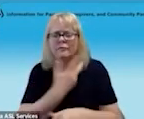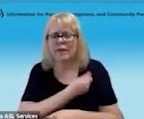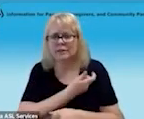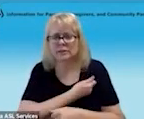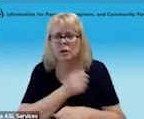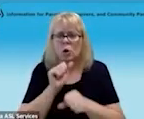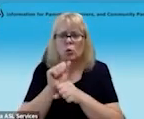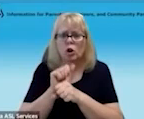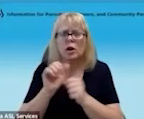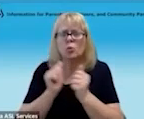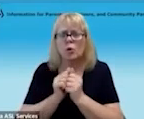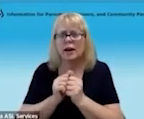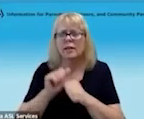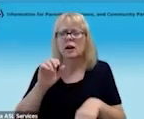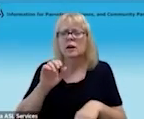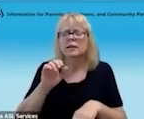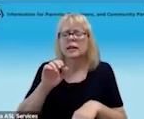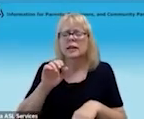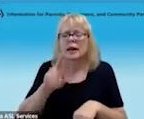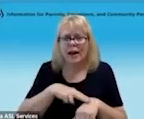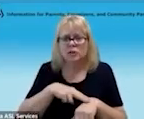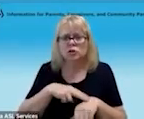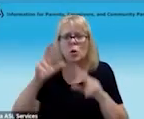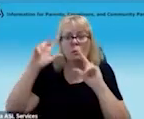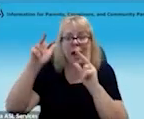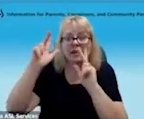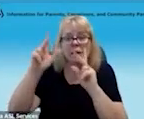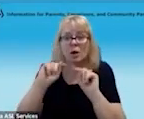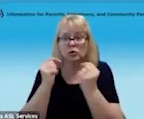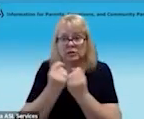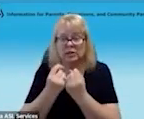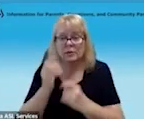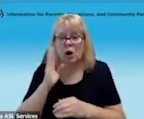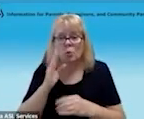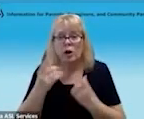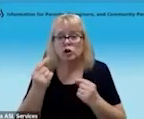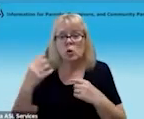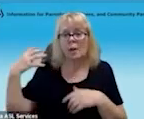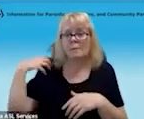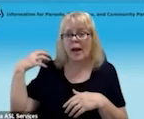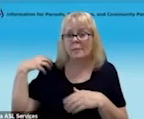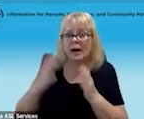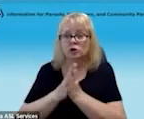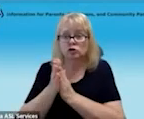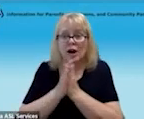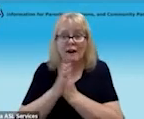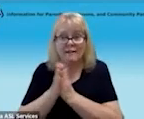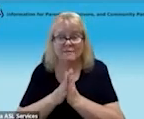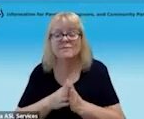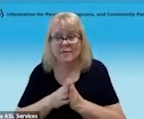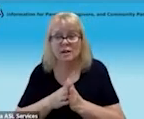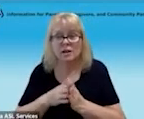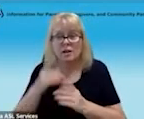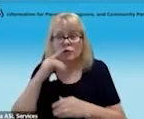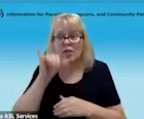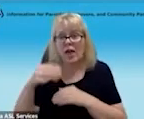our schools, sitting around the table figuring out what is the best way to be able to make sure that we're getting everybody vaccinated. We're working with our